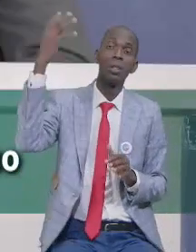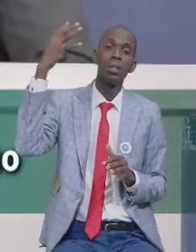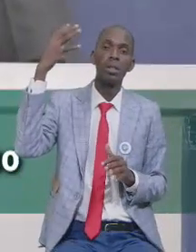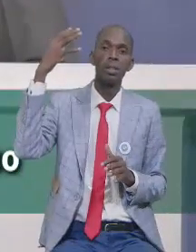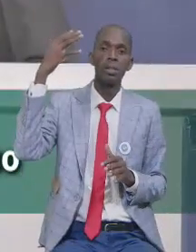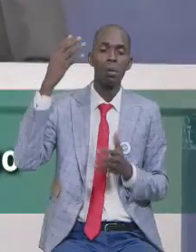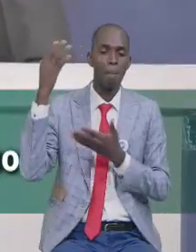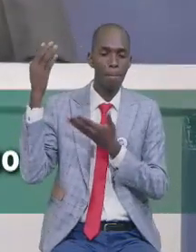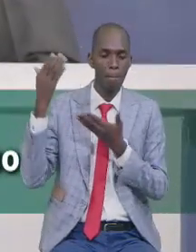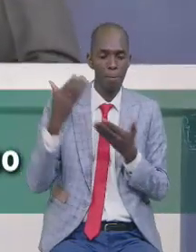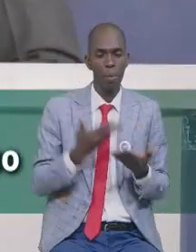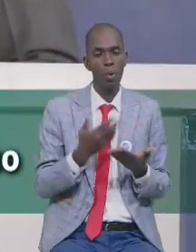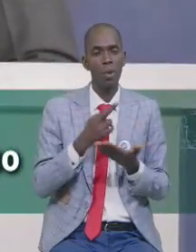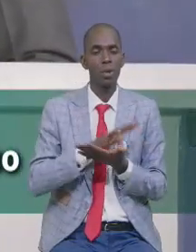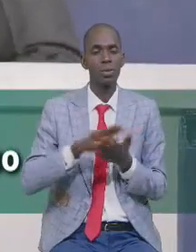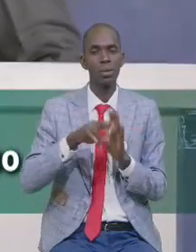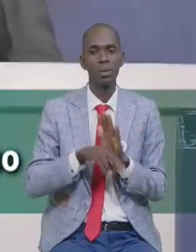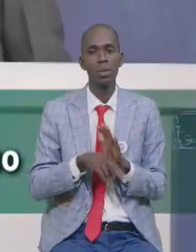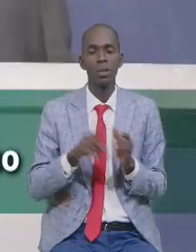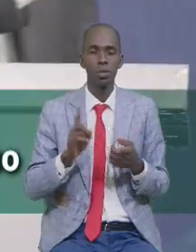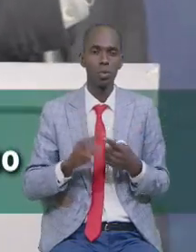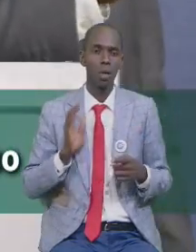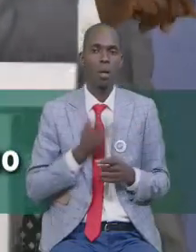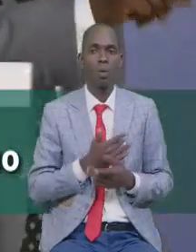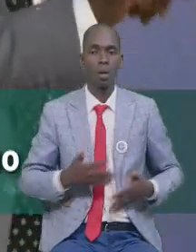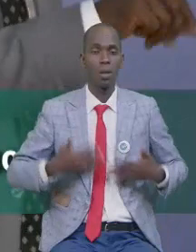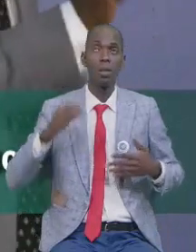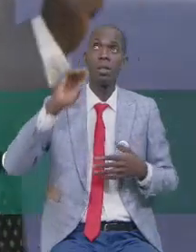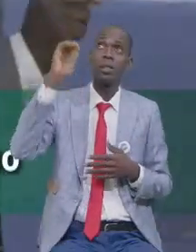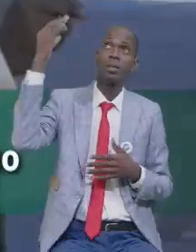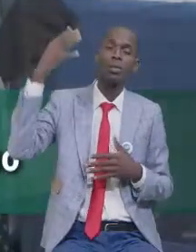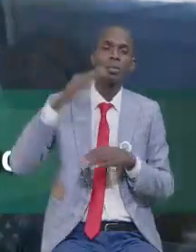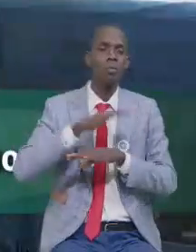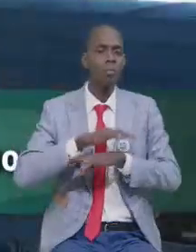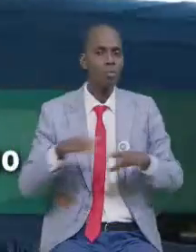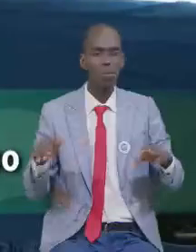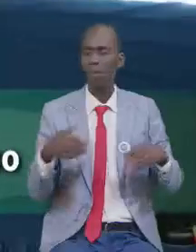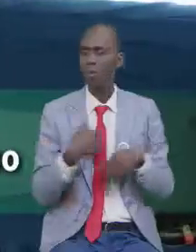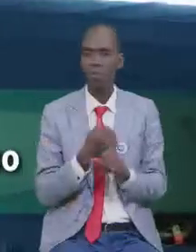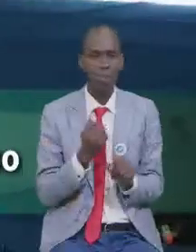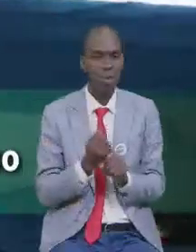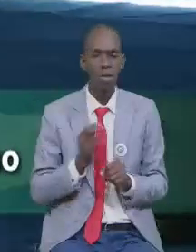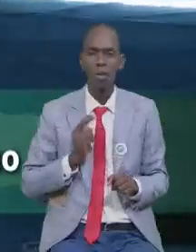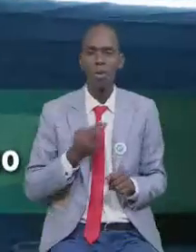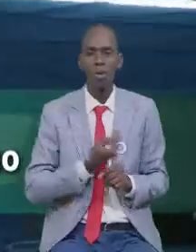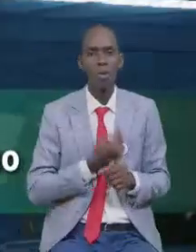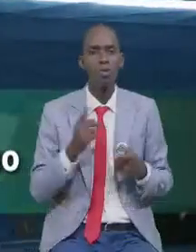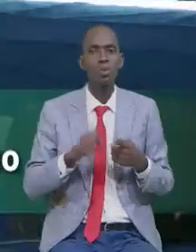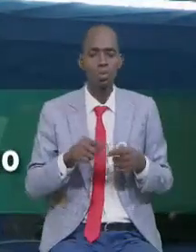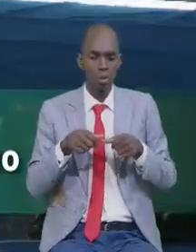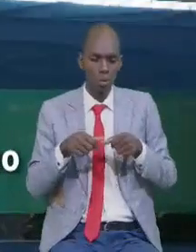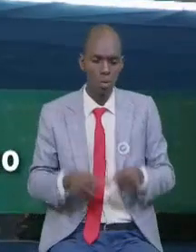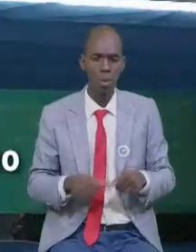brought righteousness into our lives. Grace does not make us to remain unrighteous,